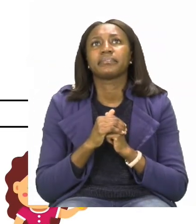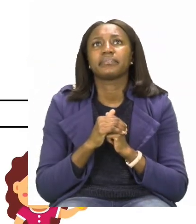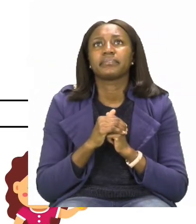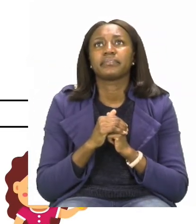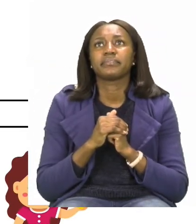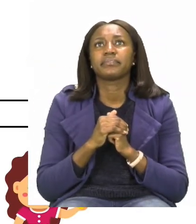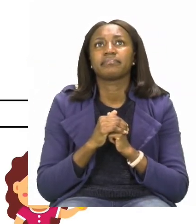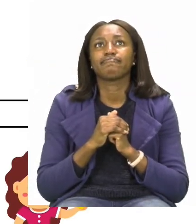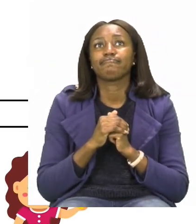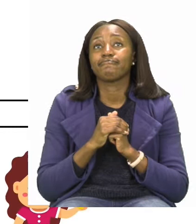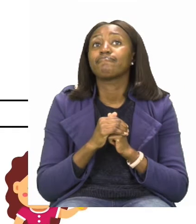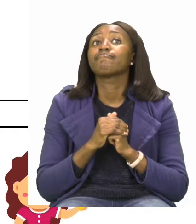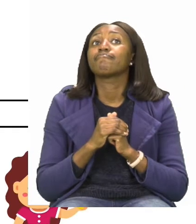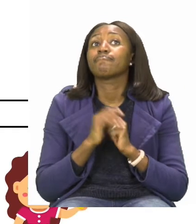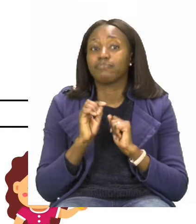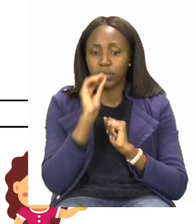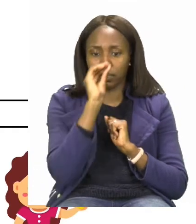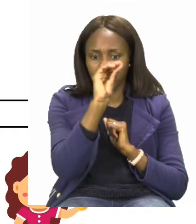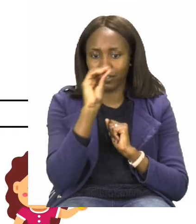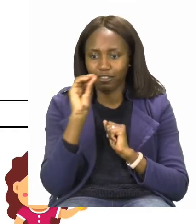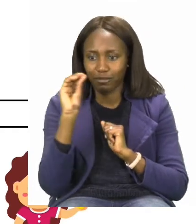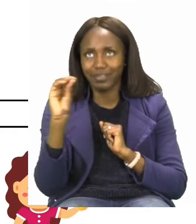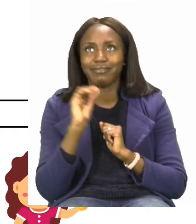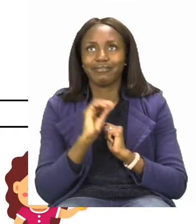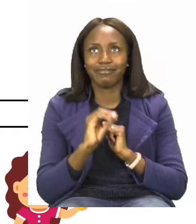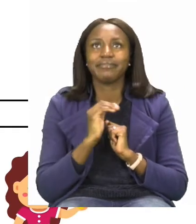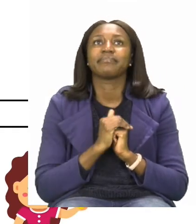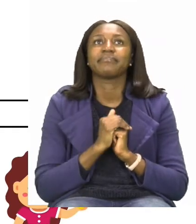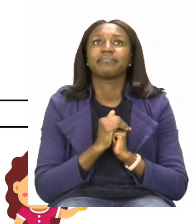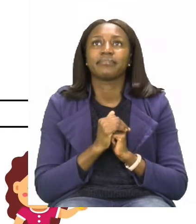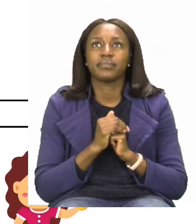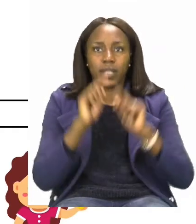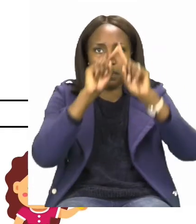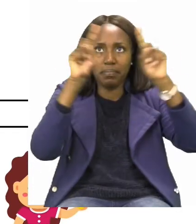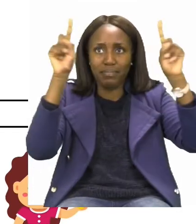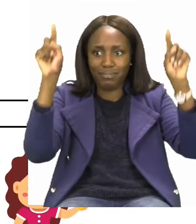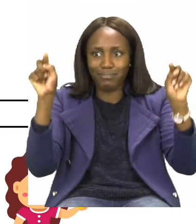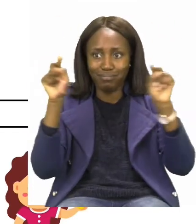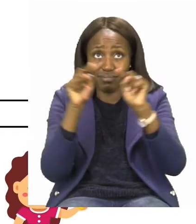the verbs we can see. Now, the verbs that are in the box are